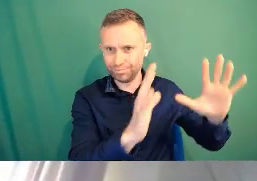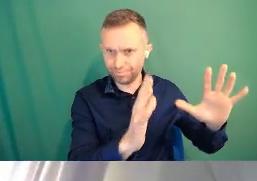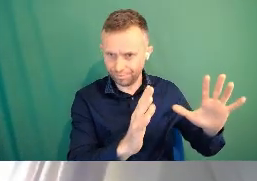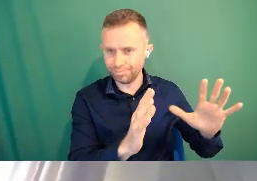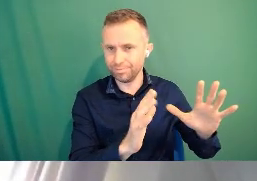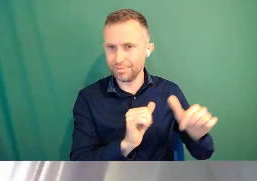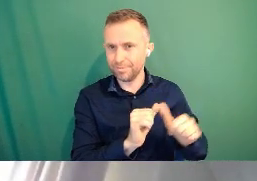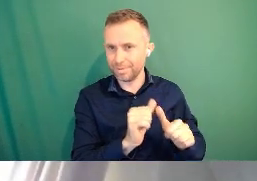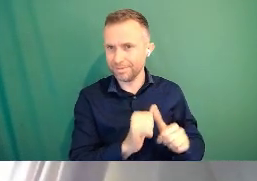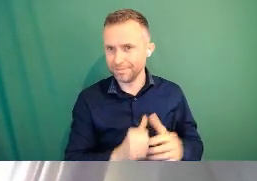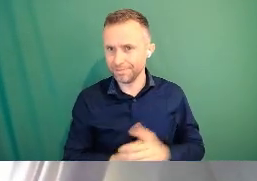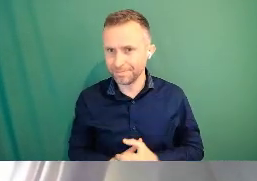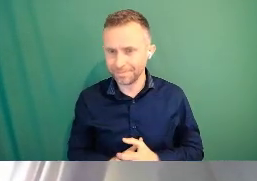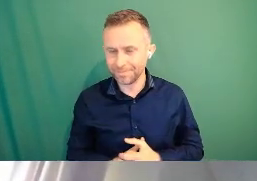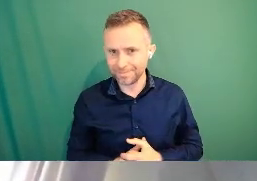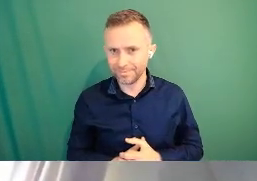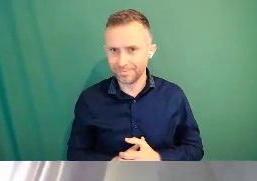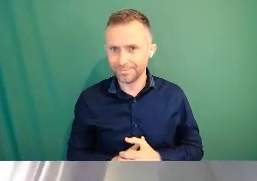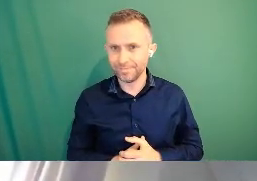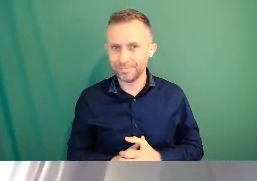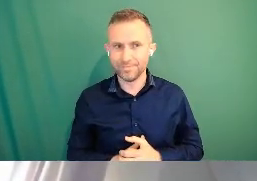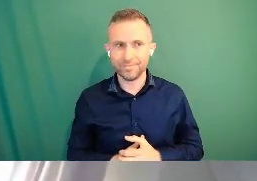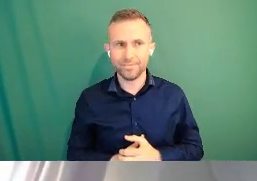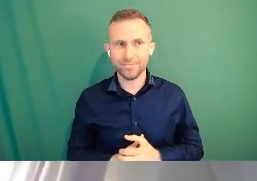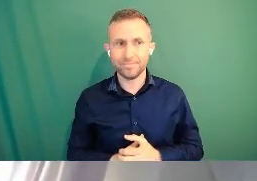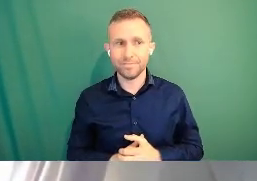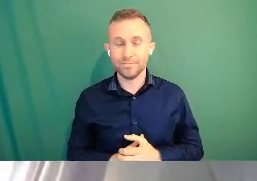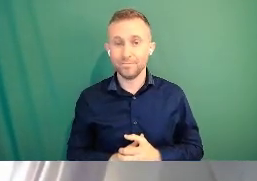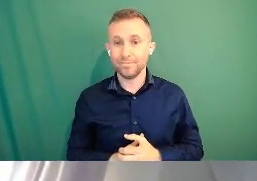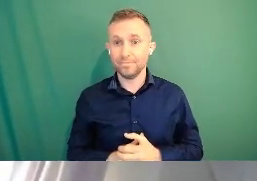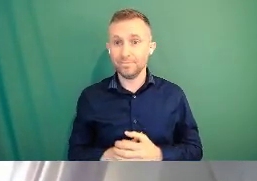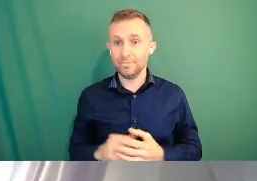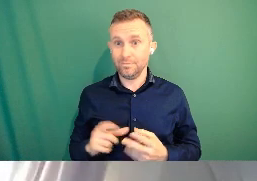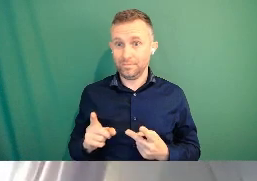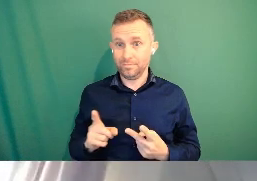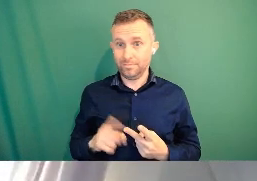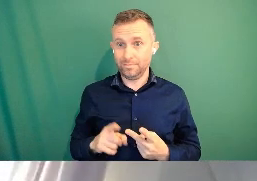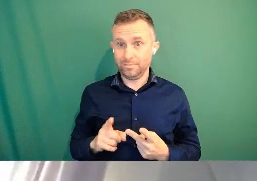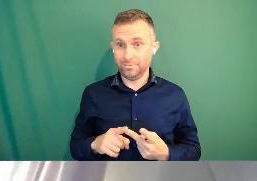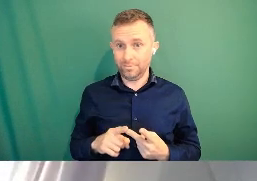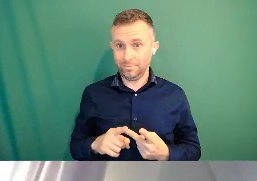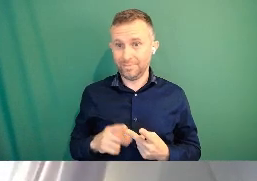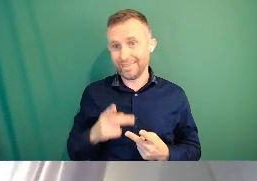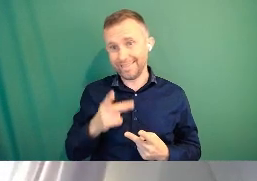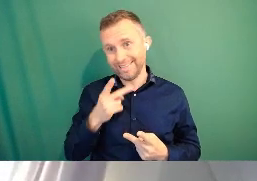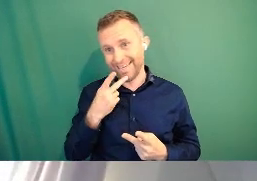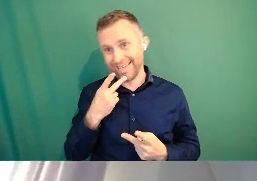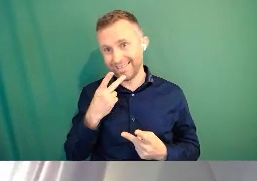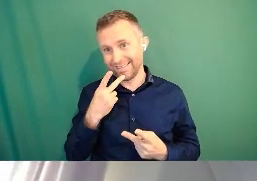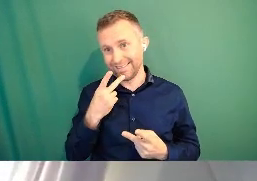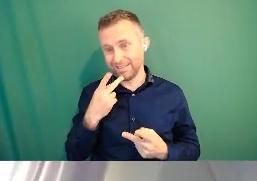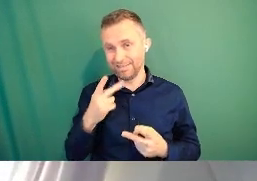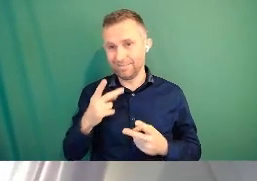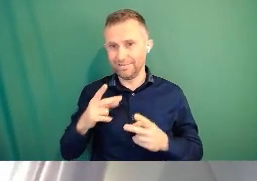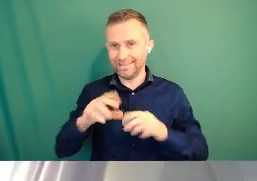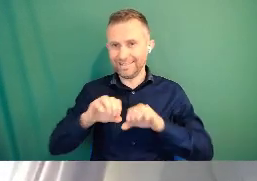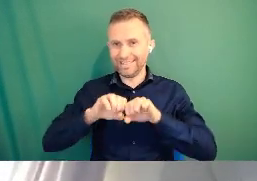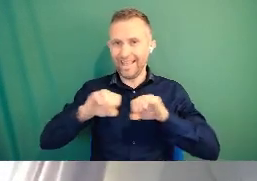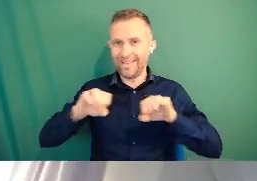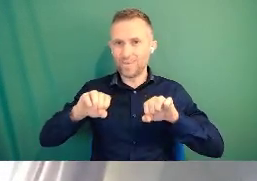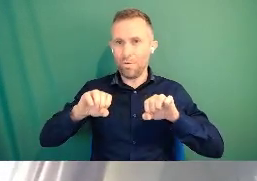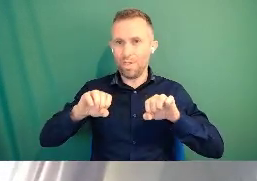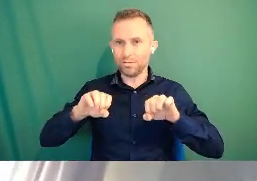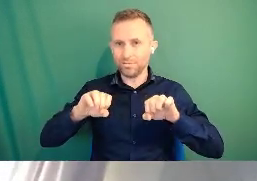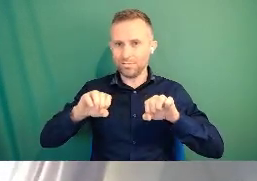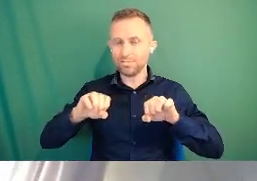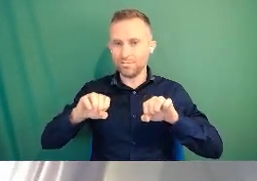decoration will go ahead. Currently, the castle's actually having another scaffolding tower around